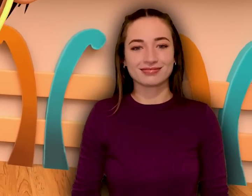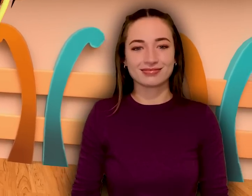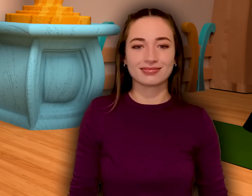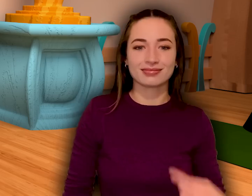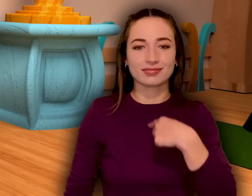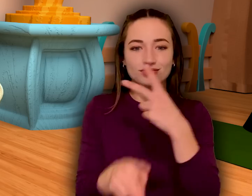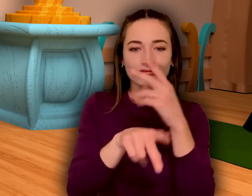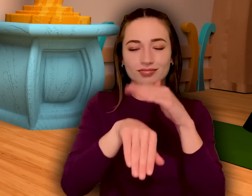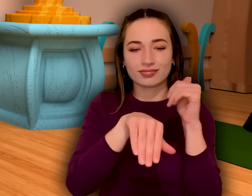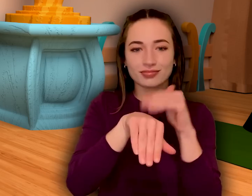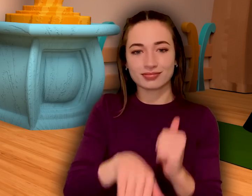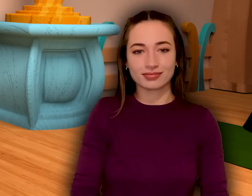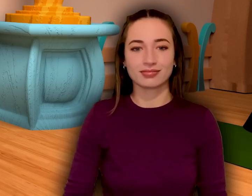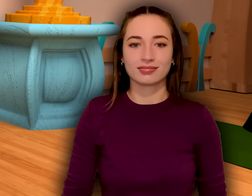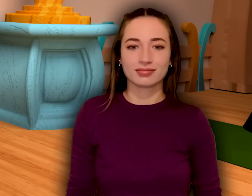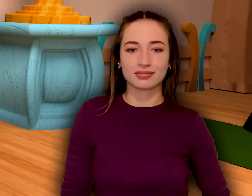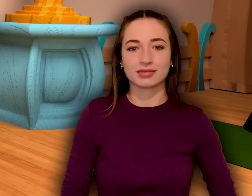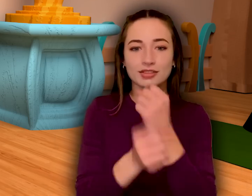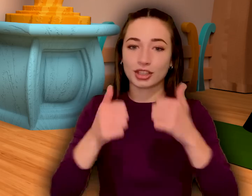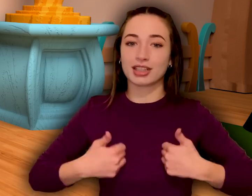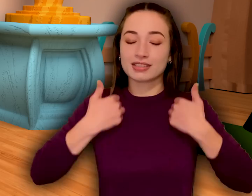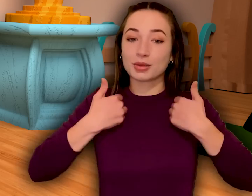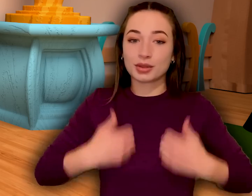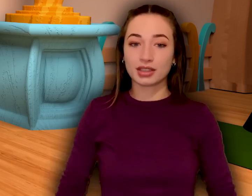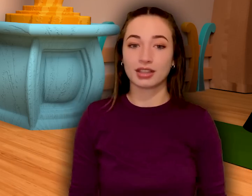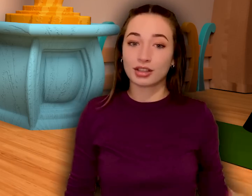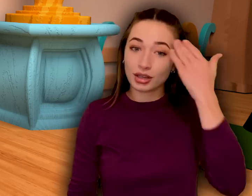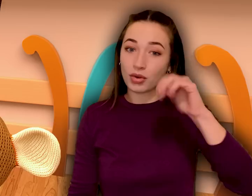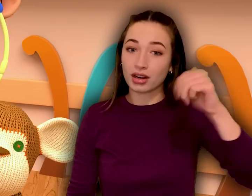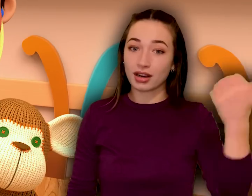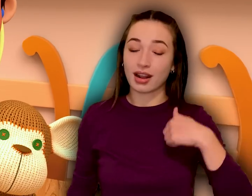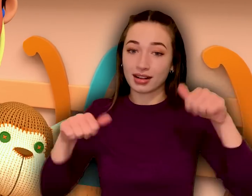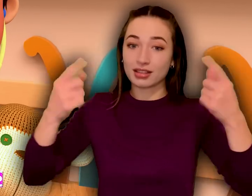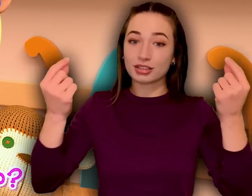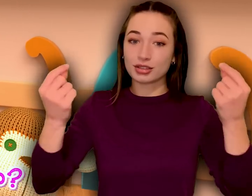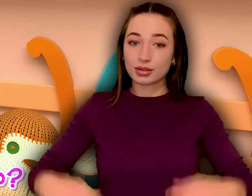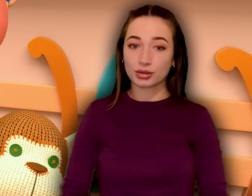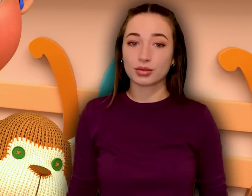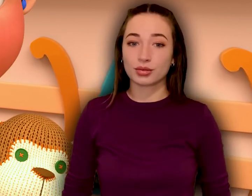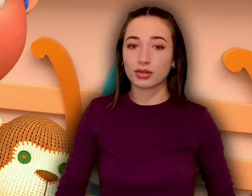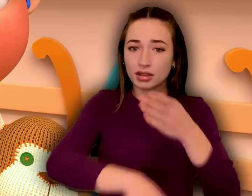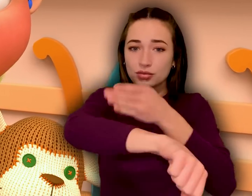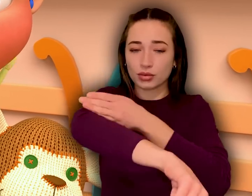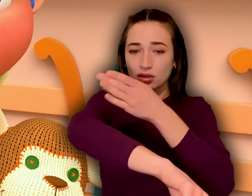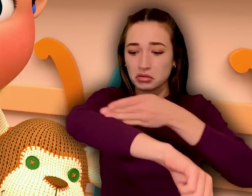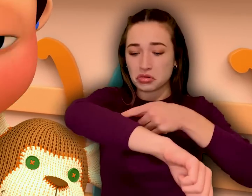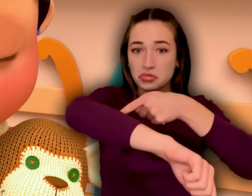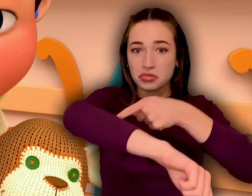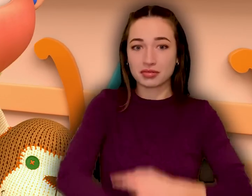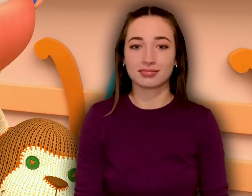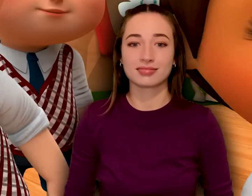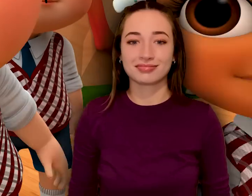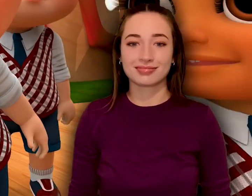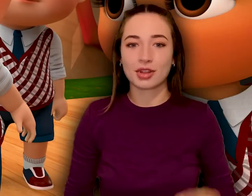teacher I take care of all pets and save their lives too and do you know what else I do I treat